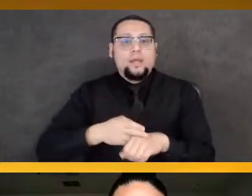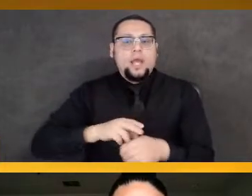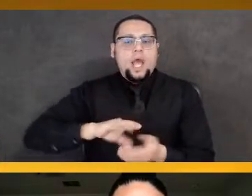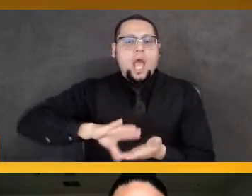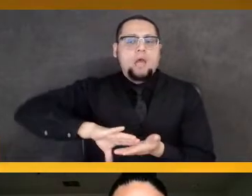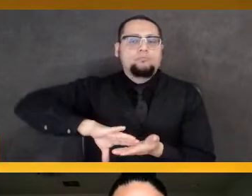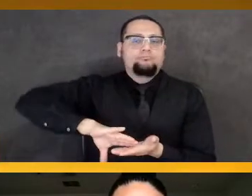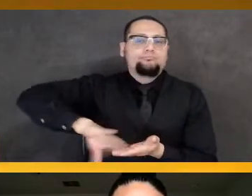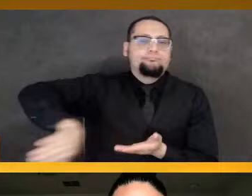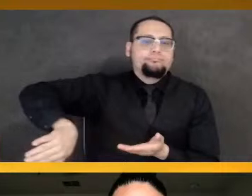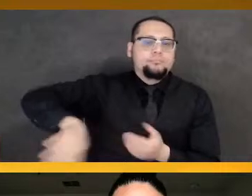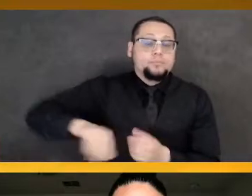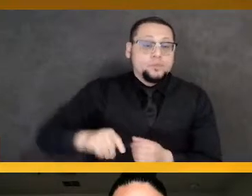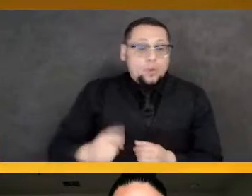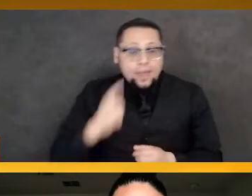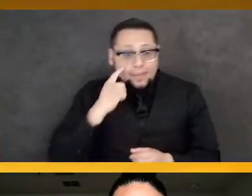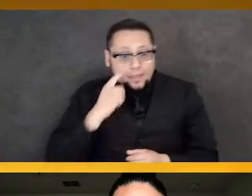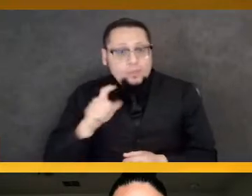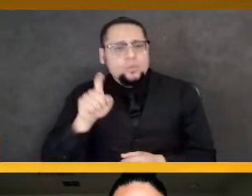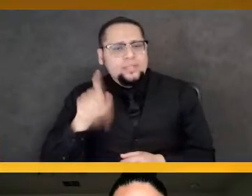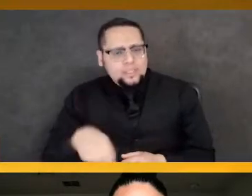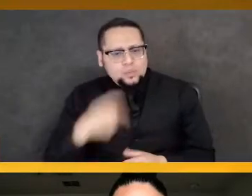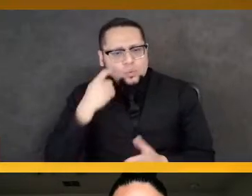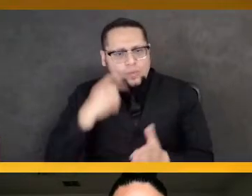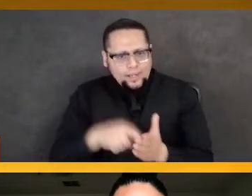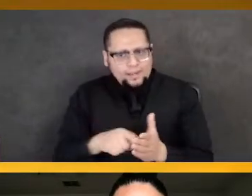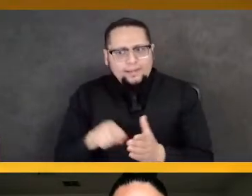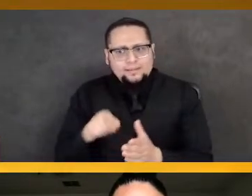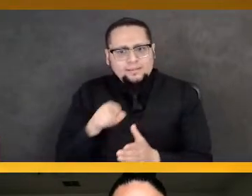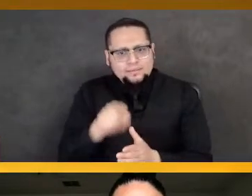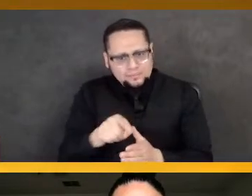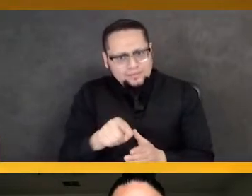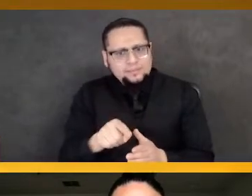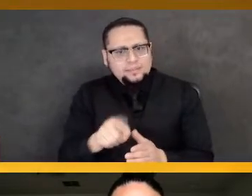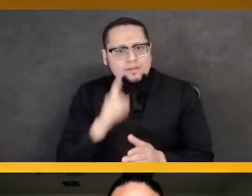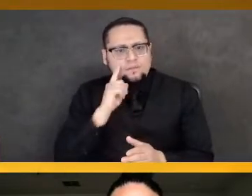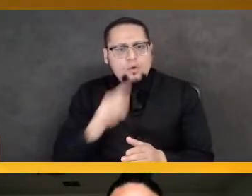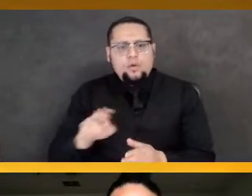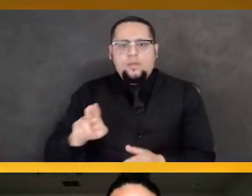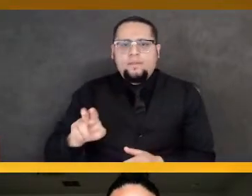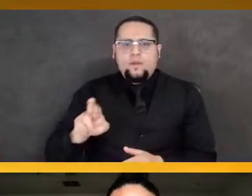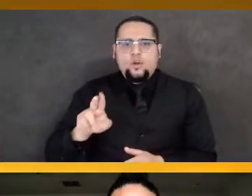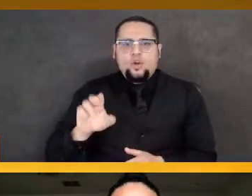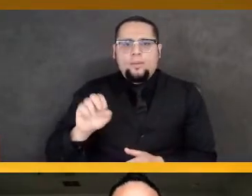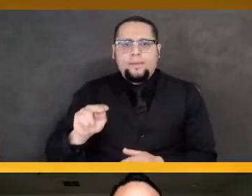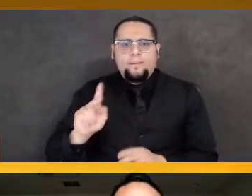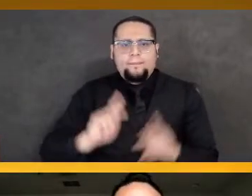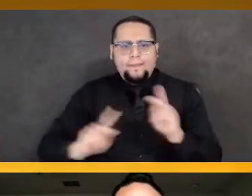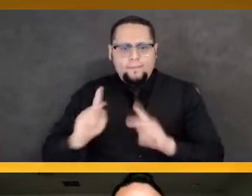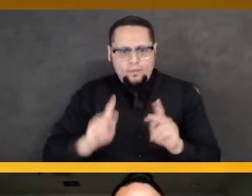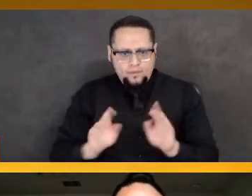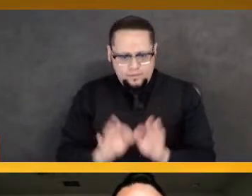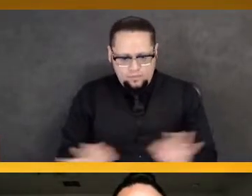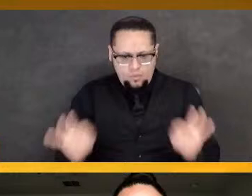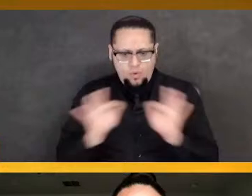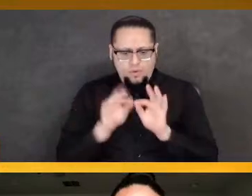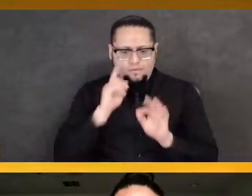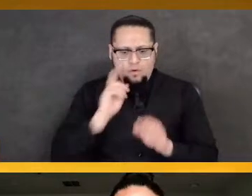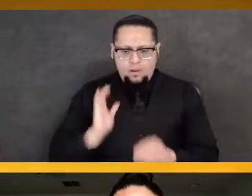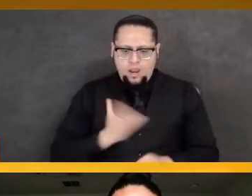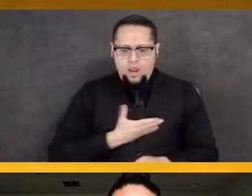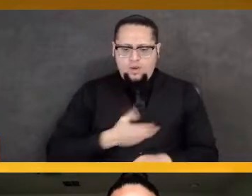we can acknowledge and recognize and support urban people, at least here in San Antonio, is to have our historic